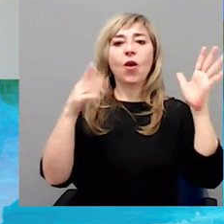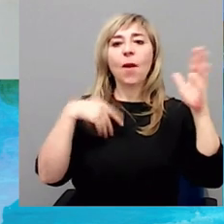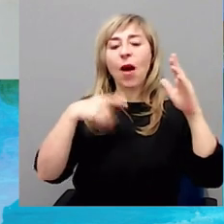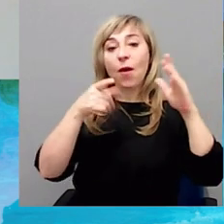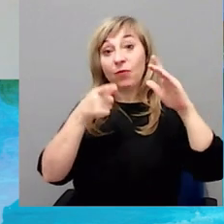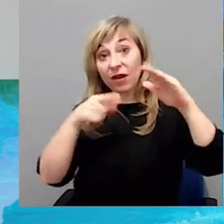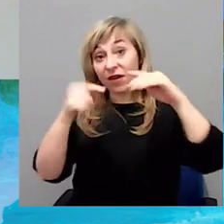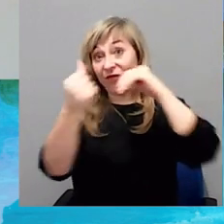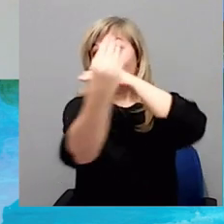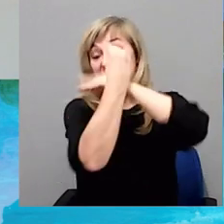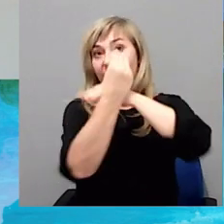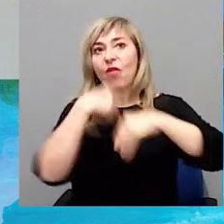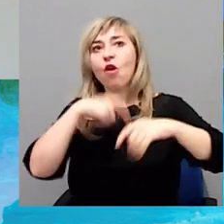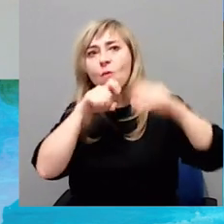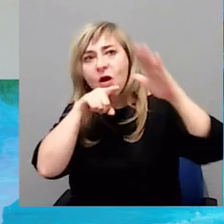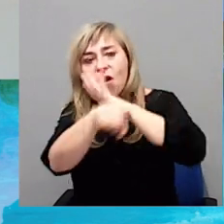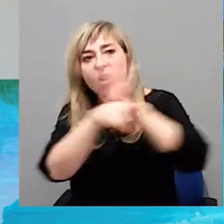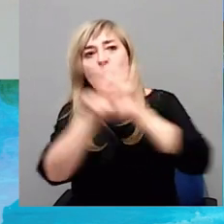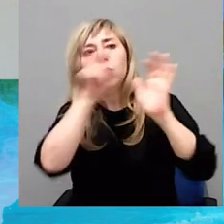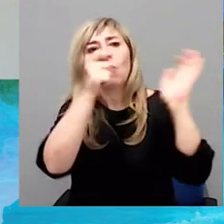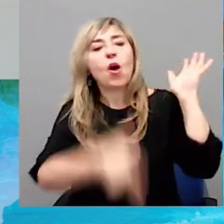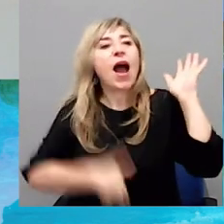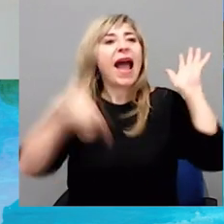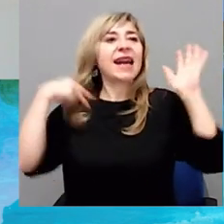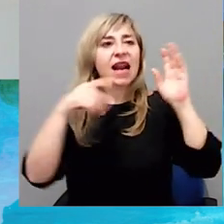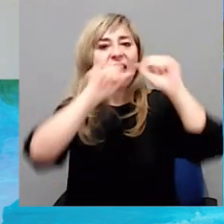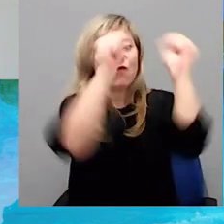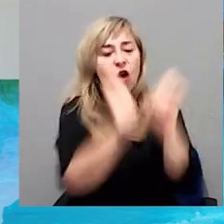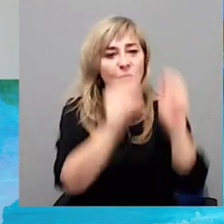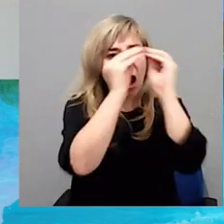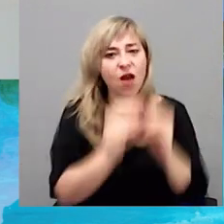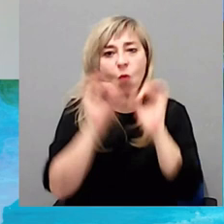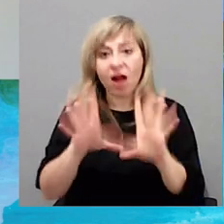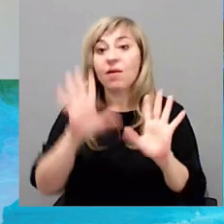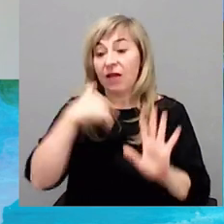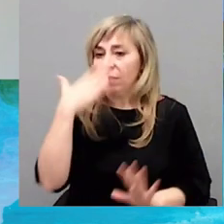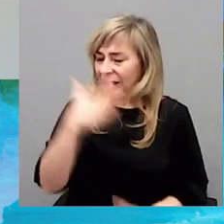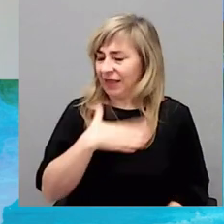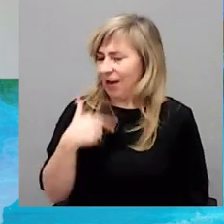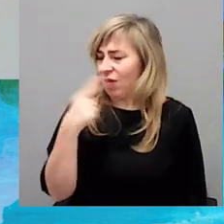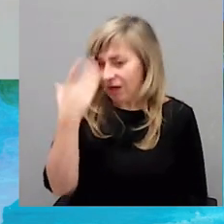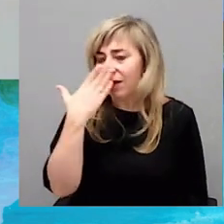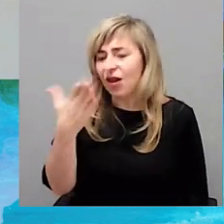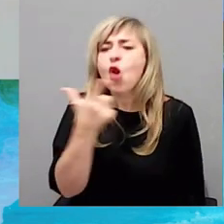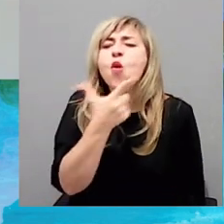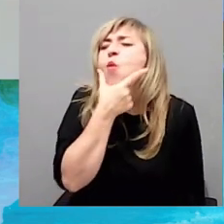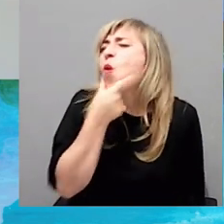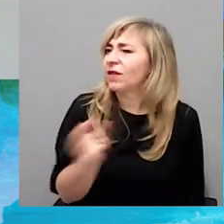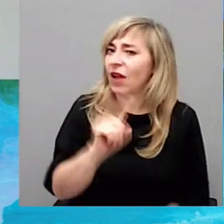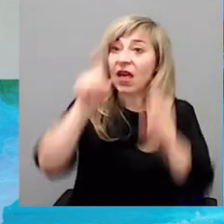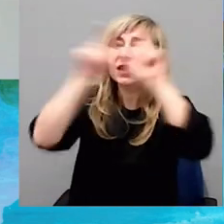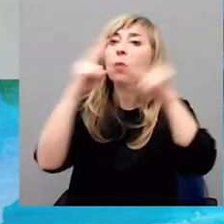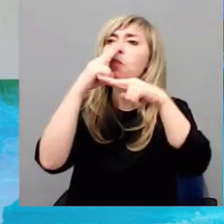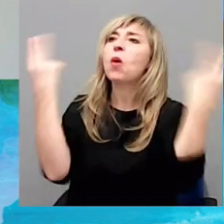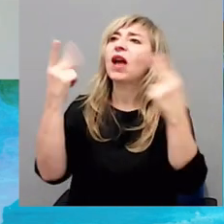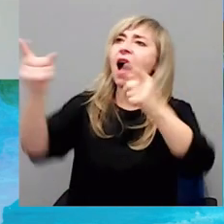And it's the framework that we need to have for this. It's very difficult. It's not easy at all to